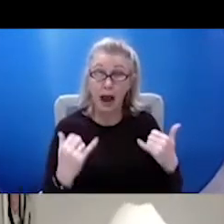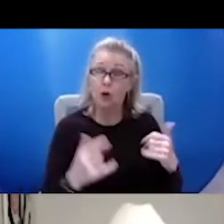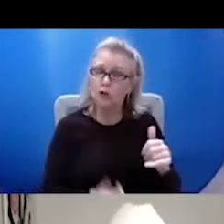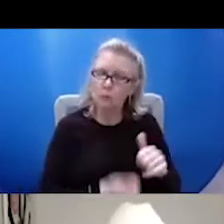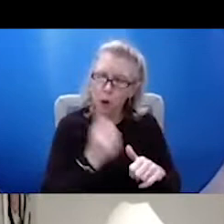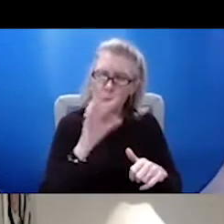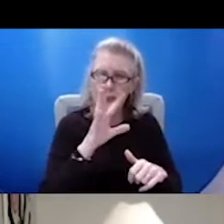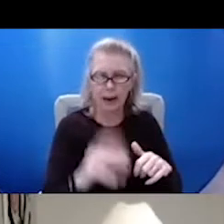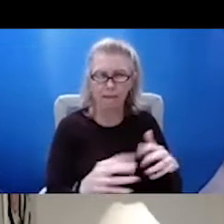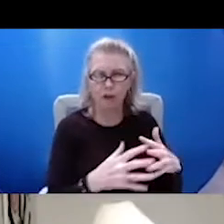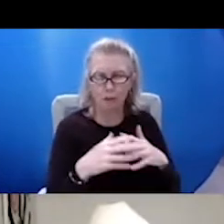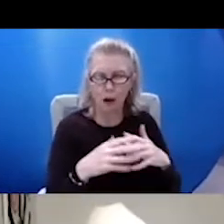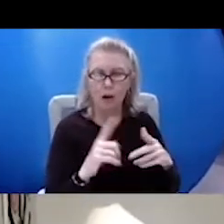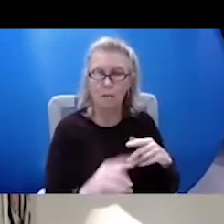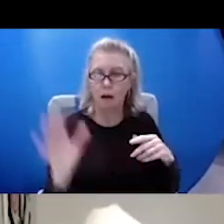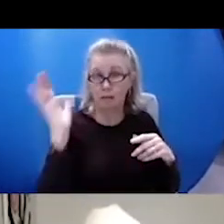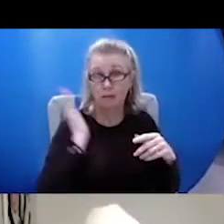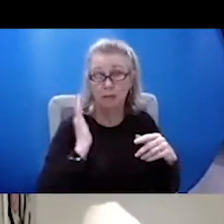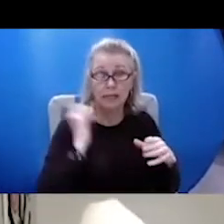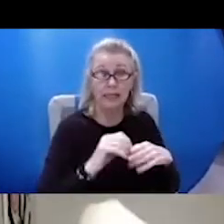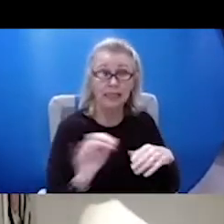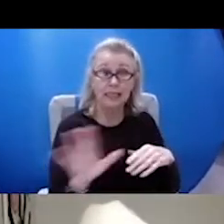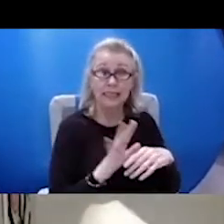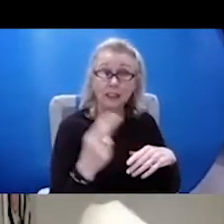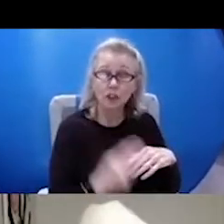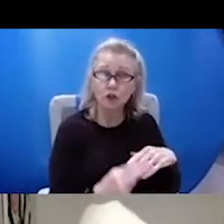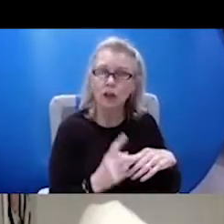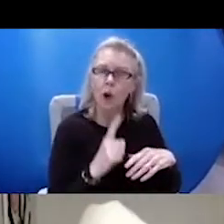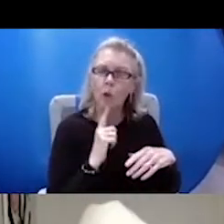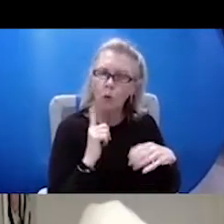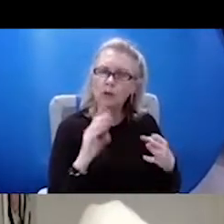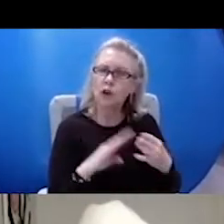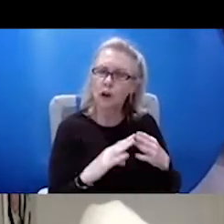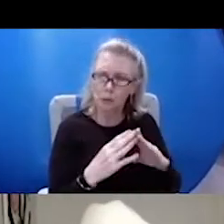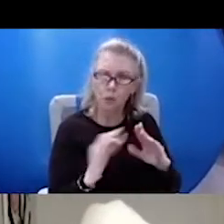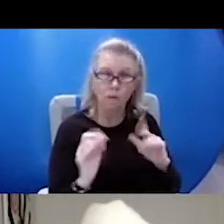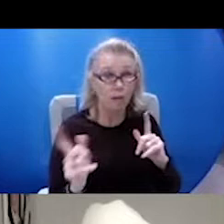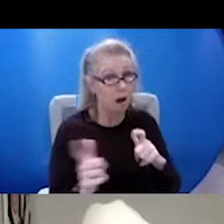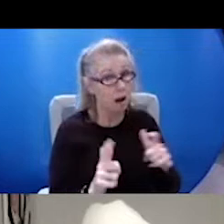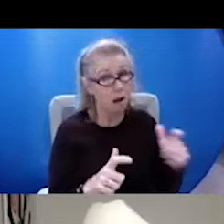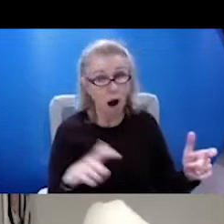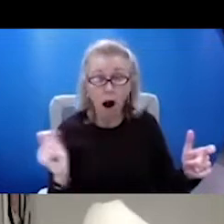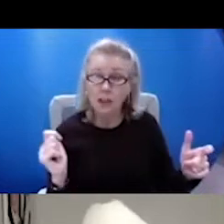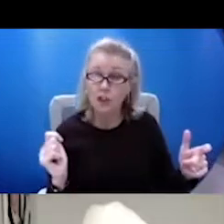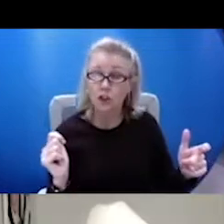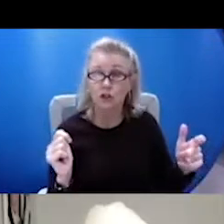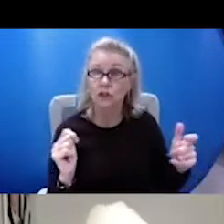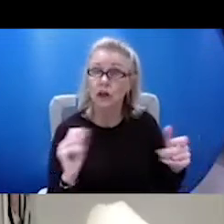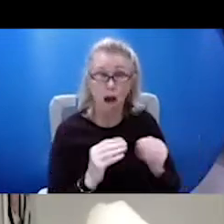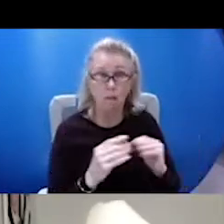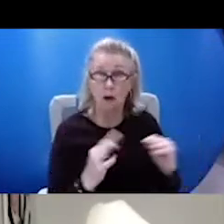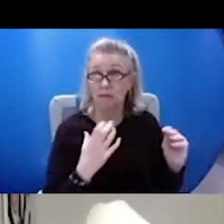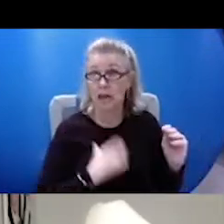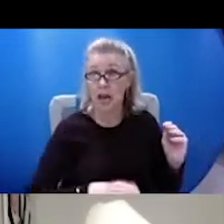African-American, but at one point in its history, it was a community of the largest population of